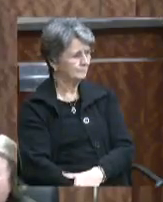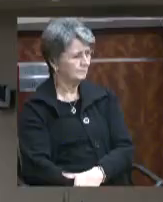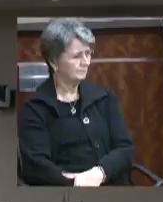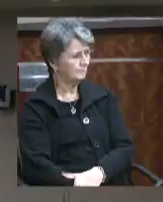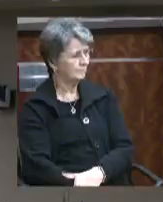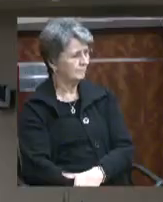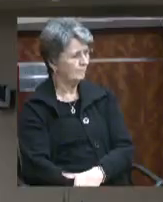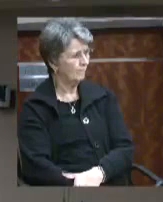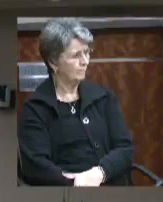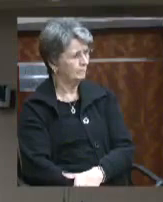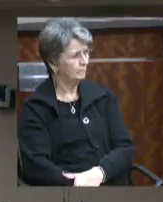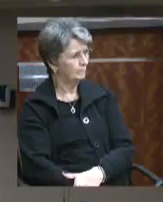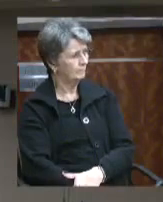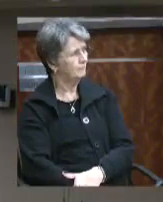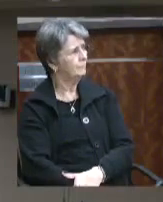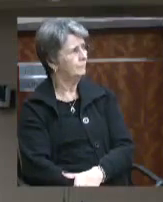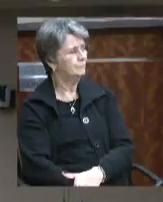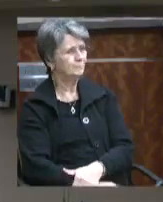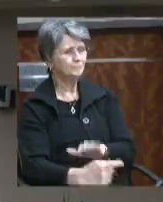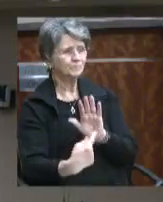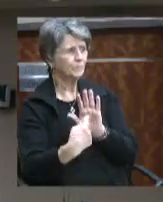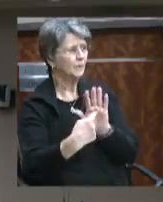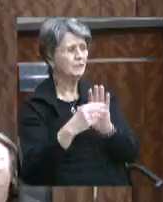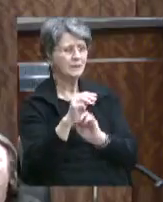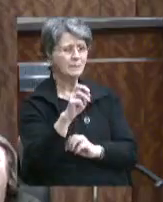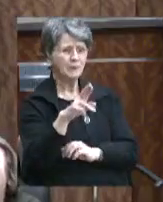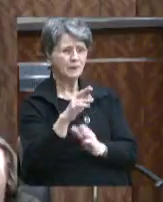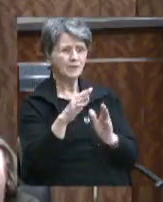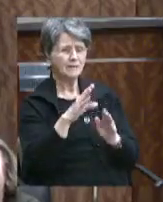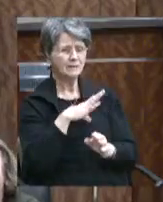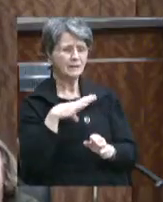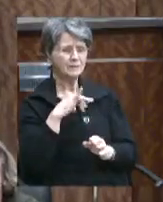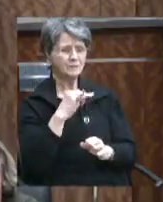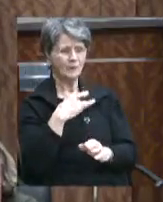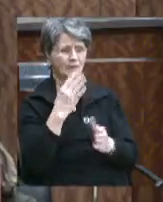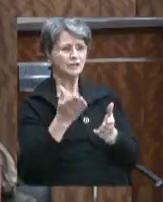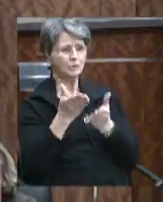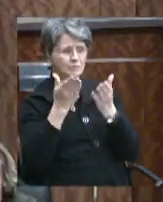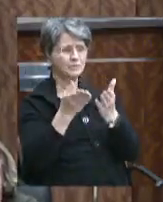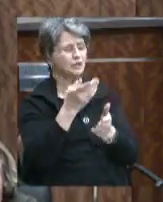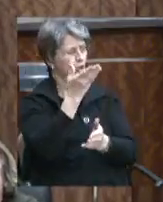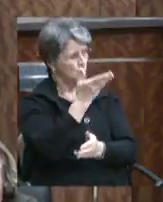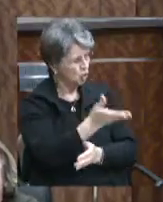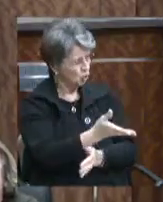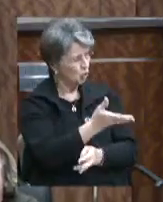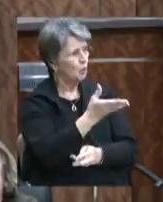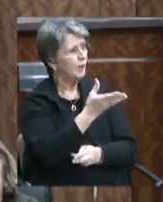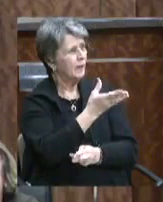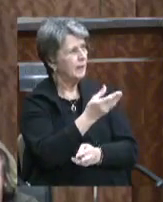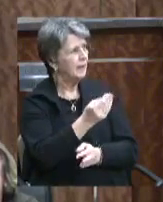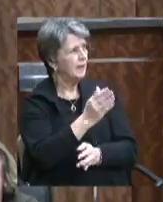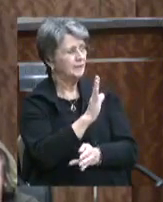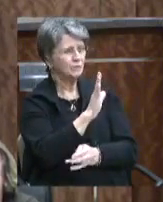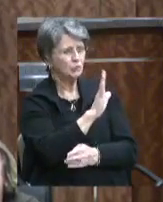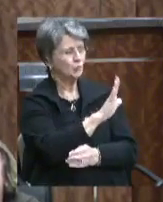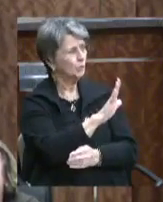Thank you. On behalf of the mayor and city council, I'd like to present to you and the rest of your